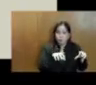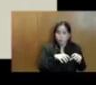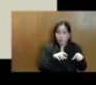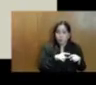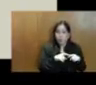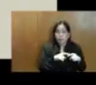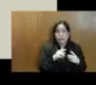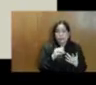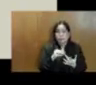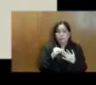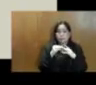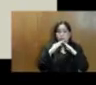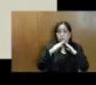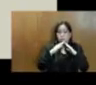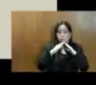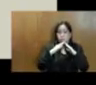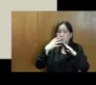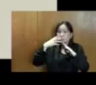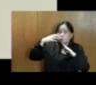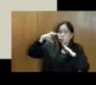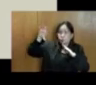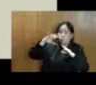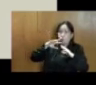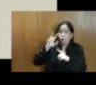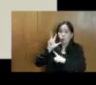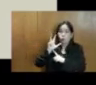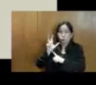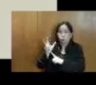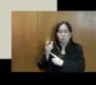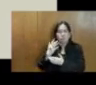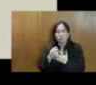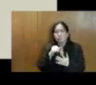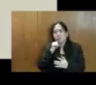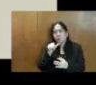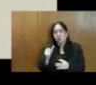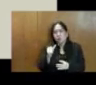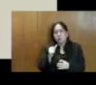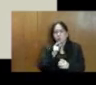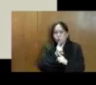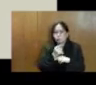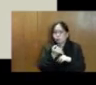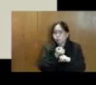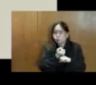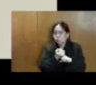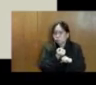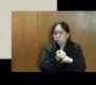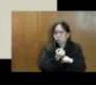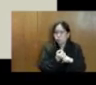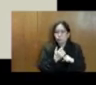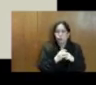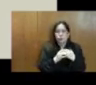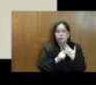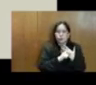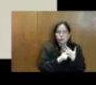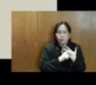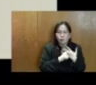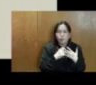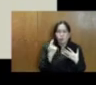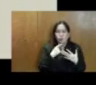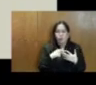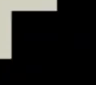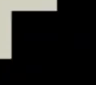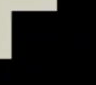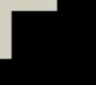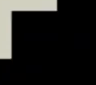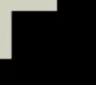solar wind jobs, are not quite as stable, that these jobs don't last very long, that they're temporary and that they may not be as good for workers because workers